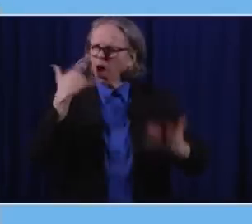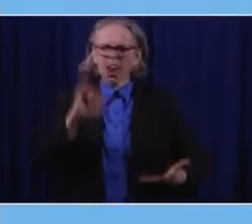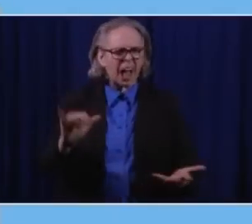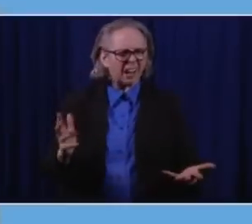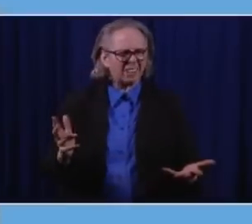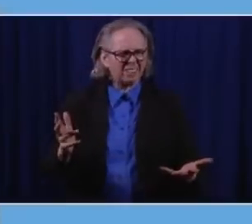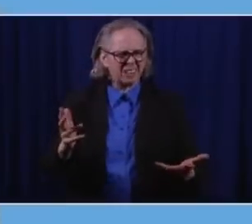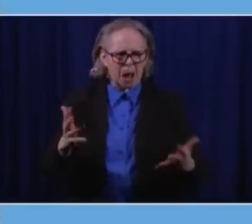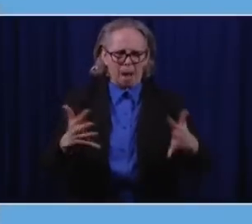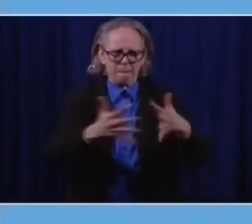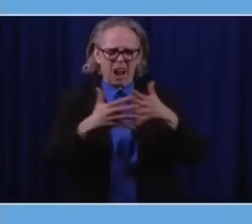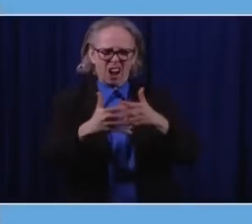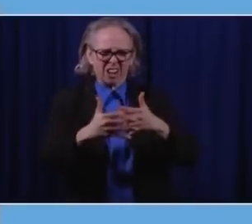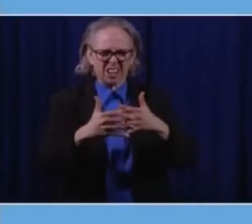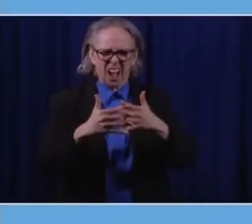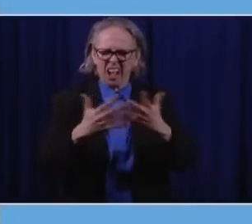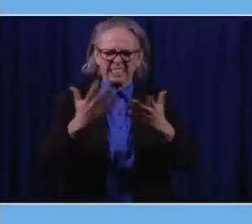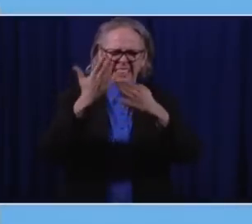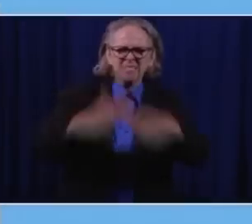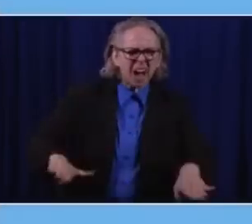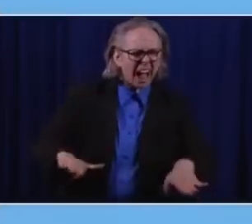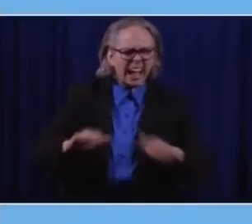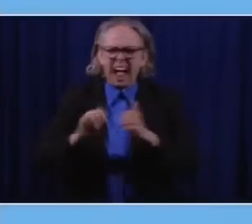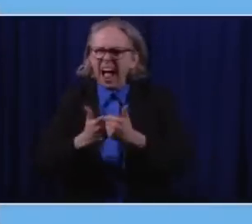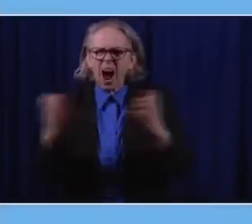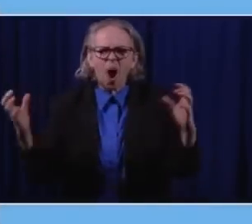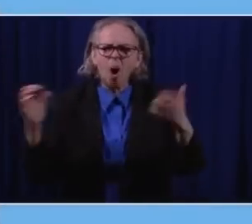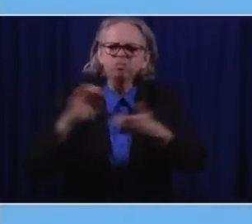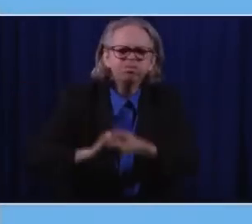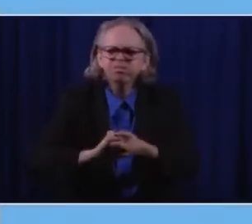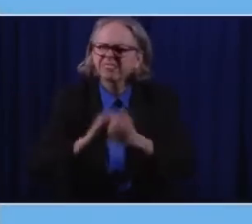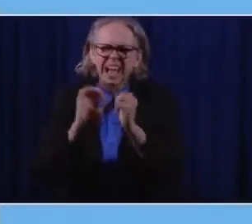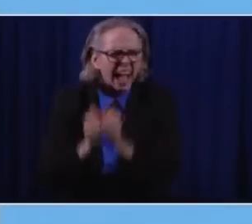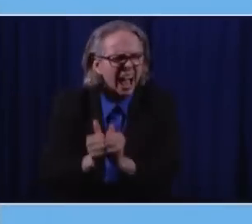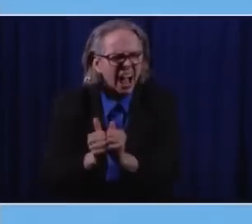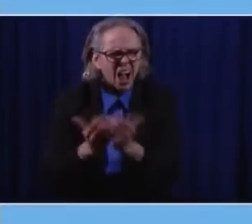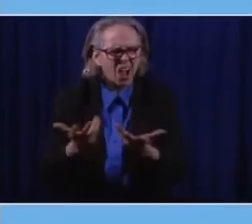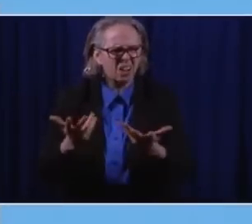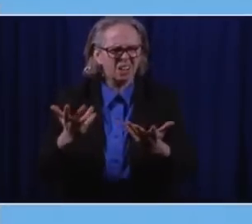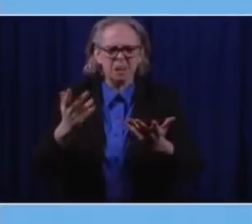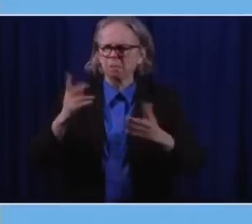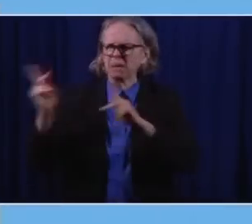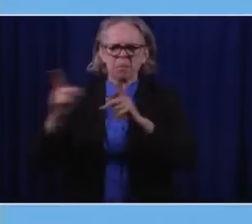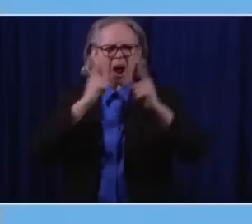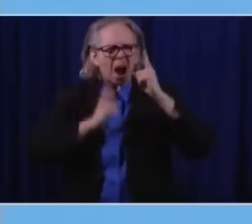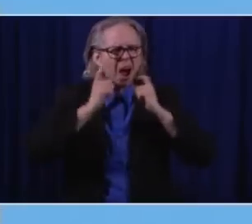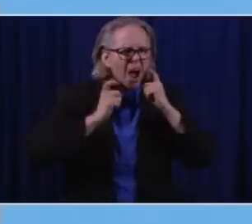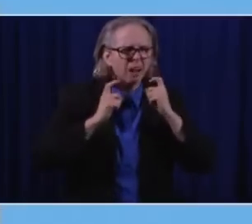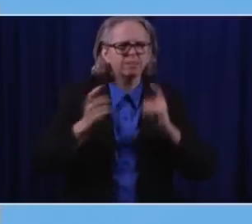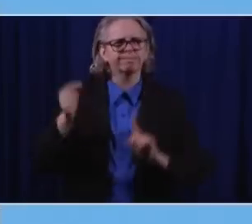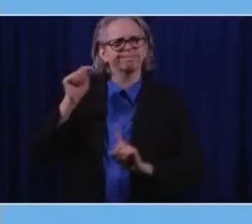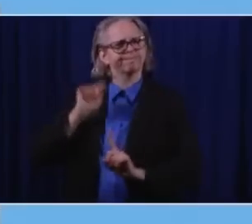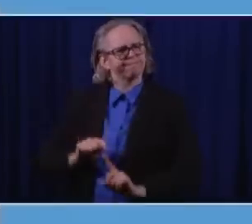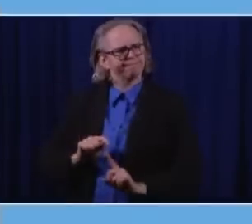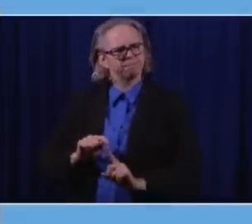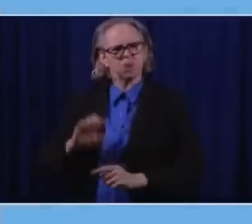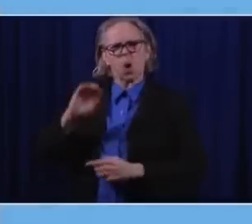find equality for all. Tough questions, but here in Ohio, we've always been pretty good with